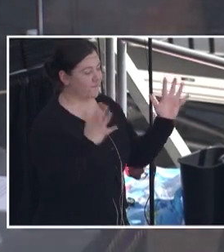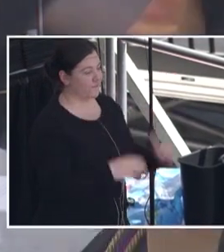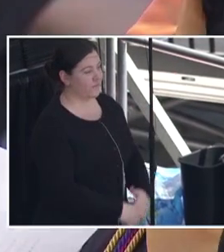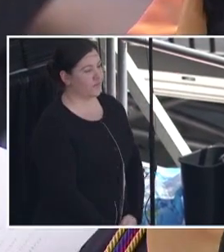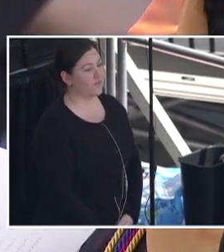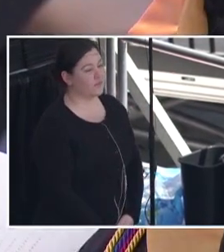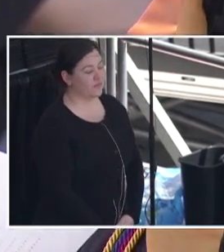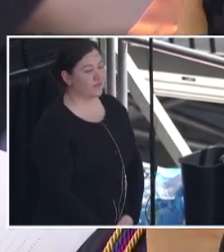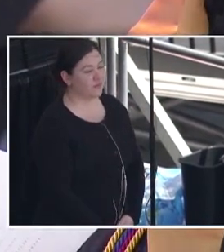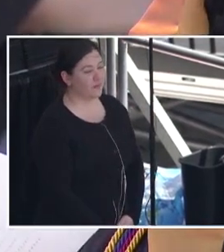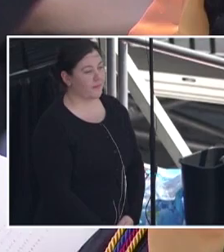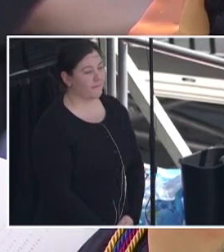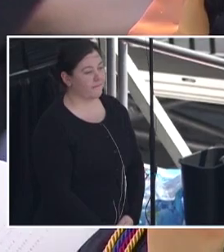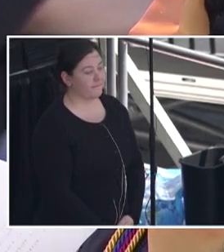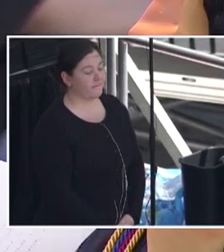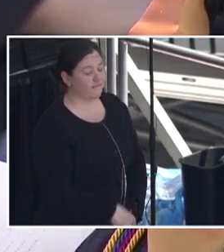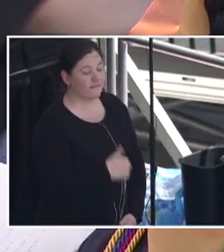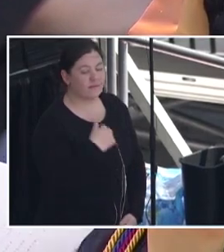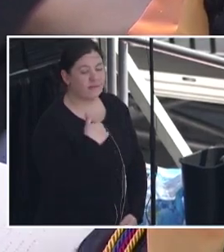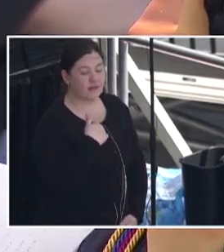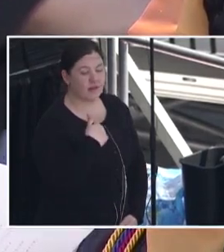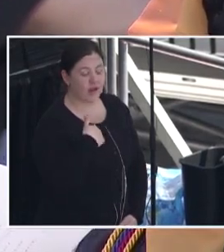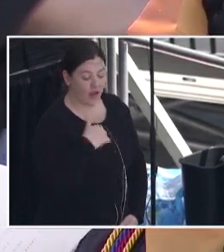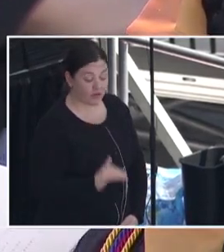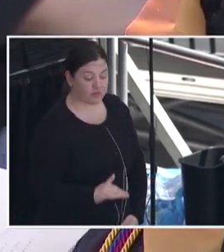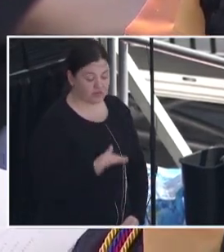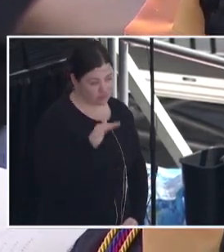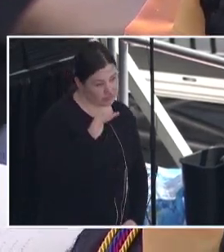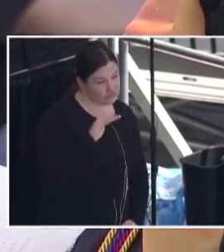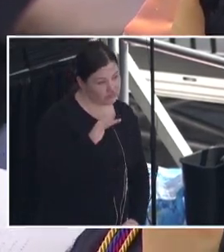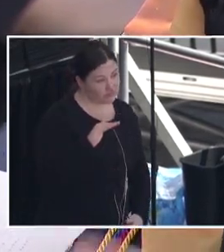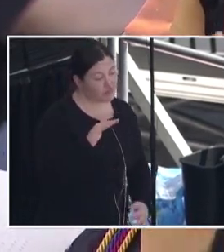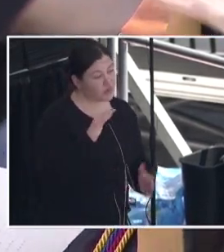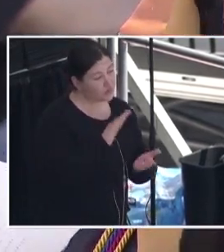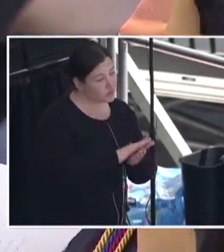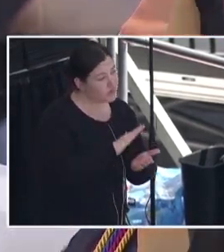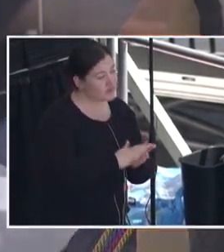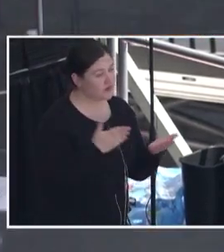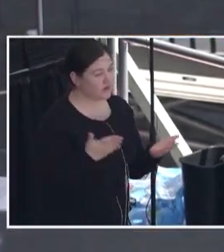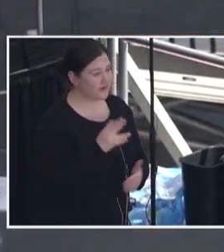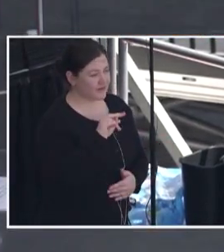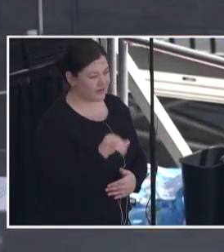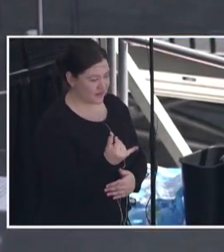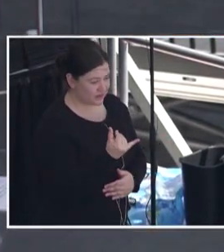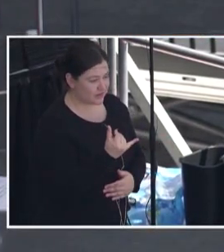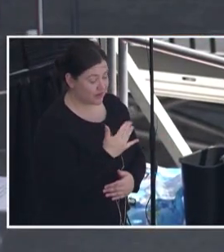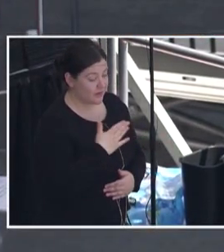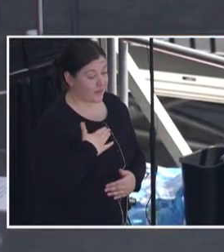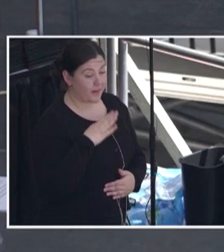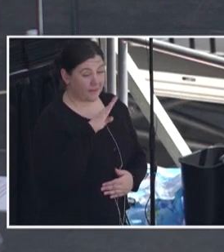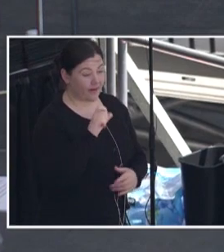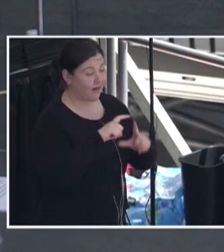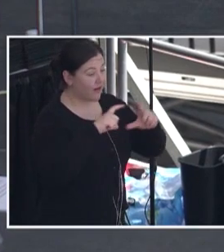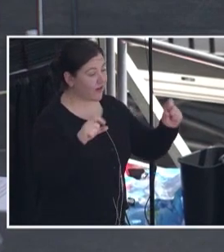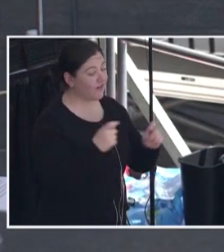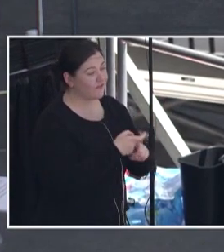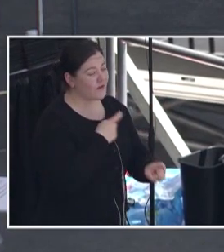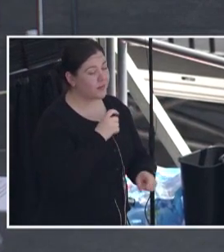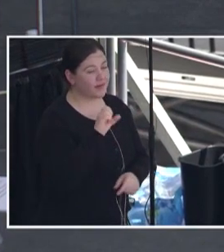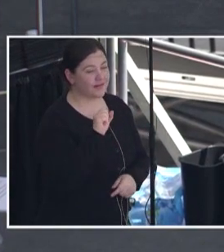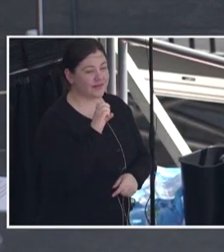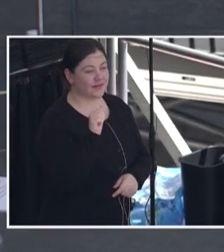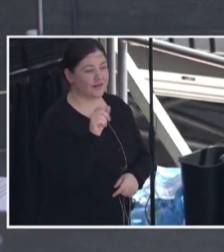I was raised and educated in New Jersey and received my bachelor's from Seton Hall University